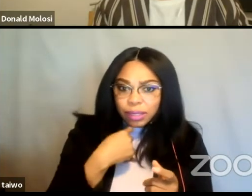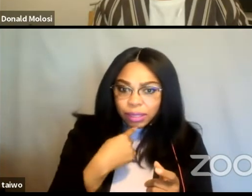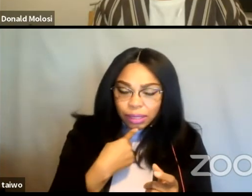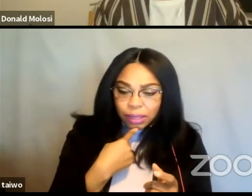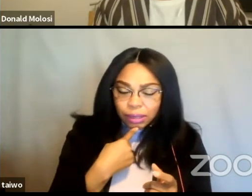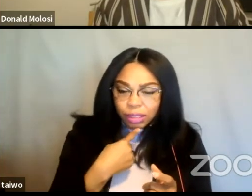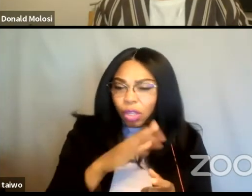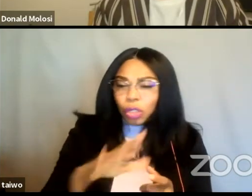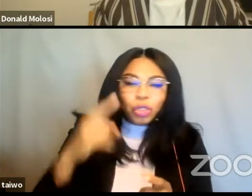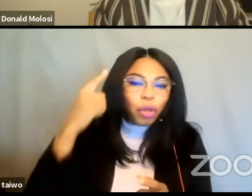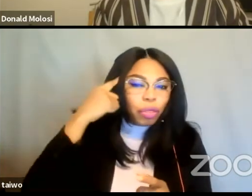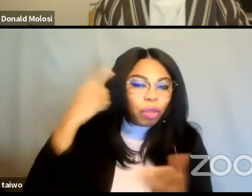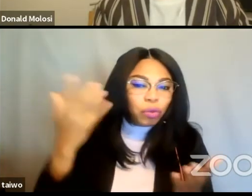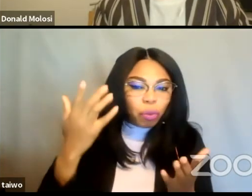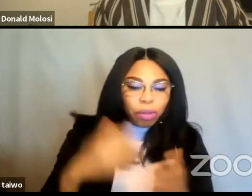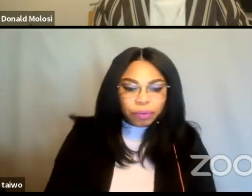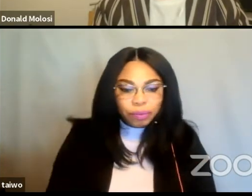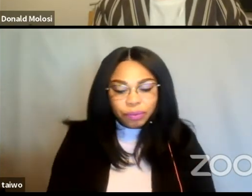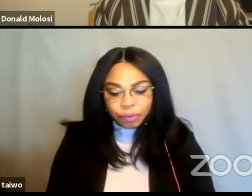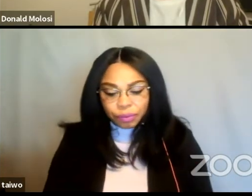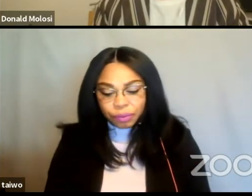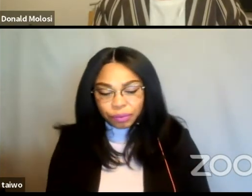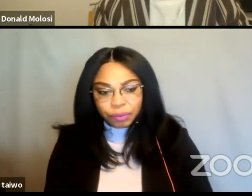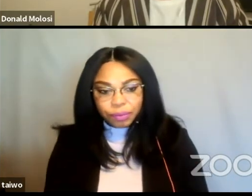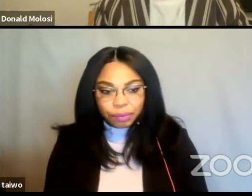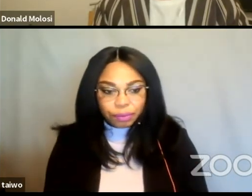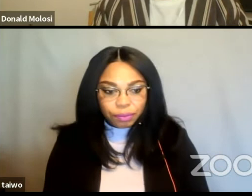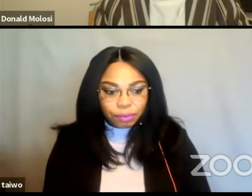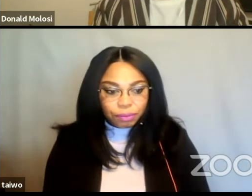What are your thoughts, Princess?